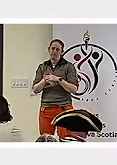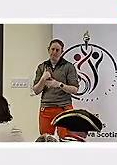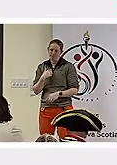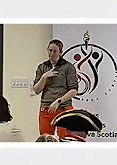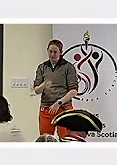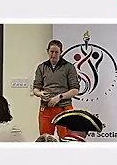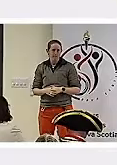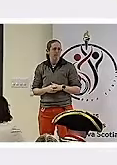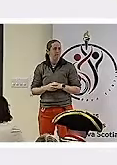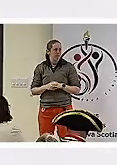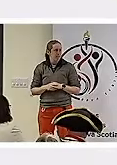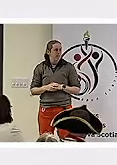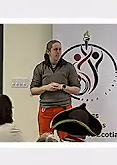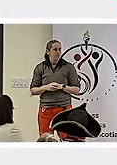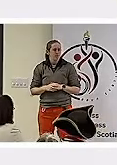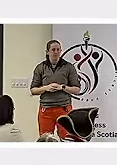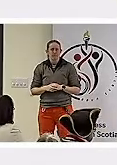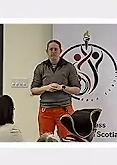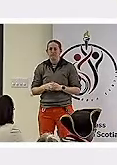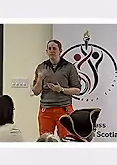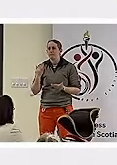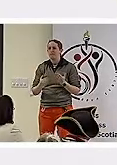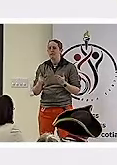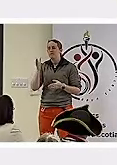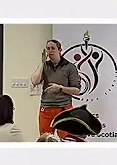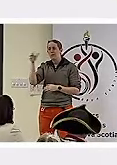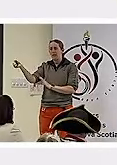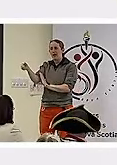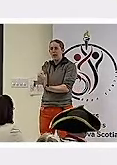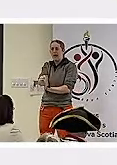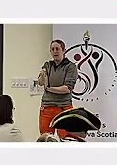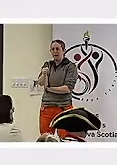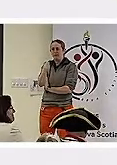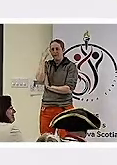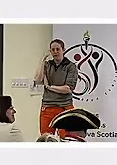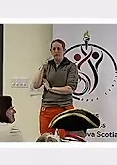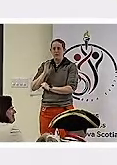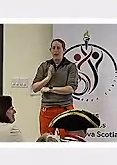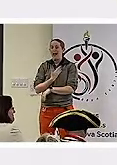Wondering if we can enlist your services when we're looking for a site as well.